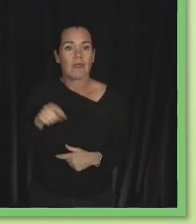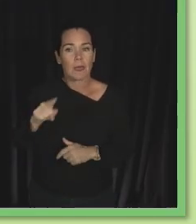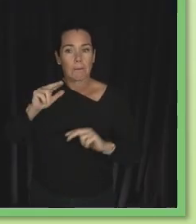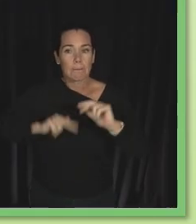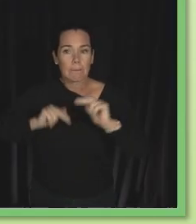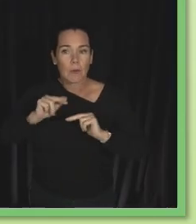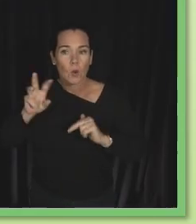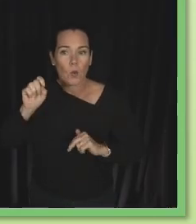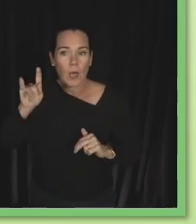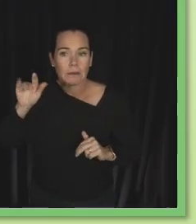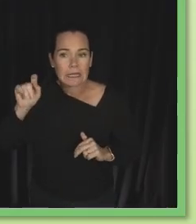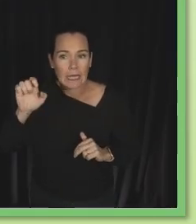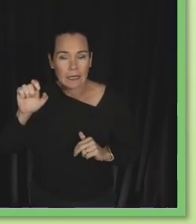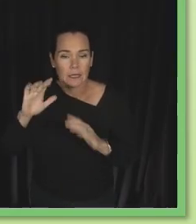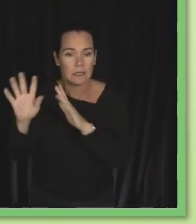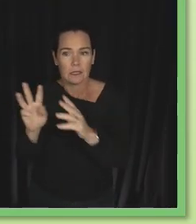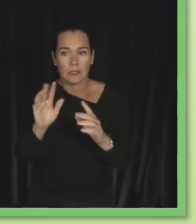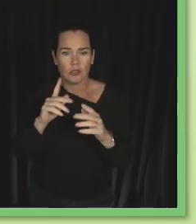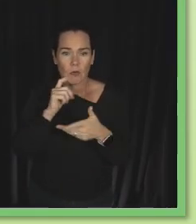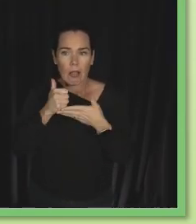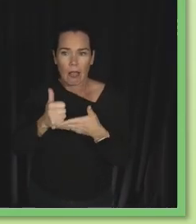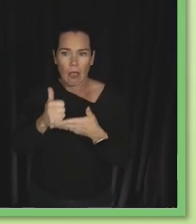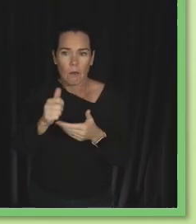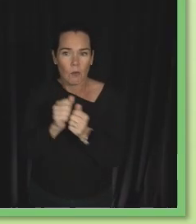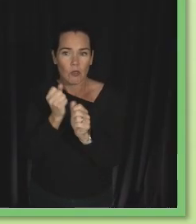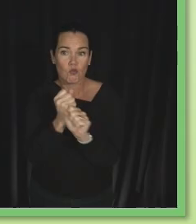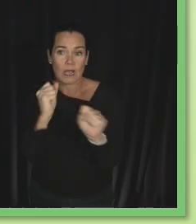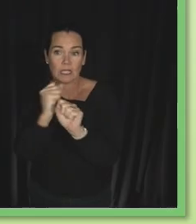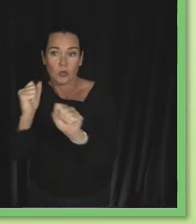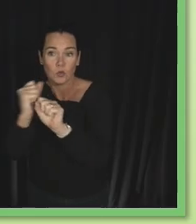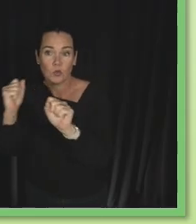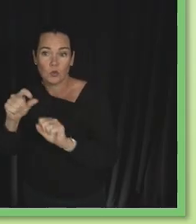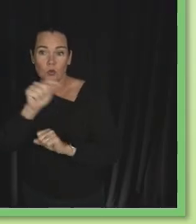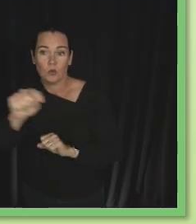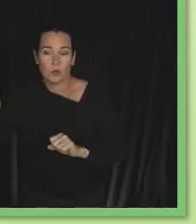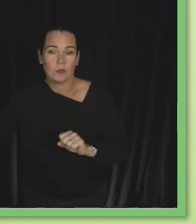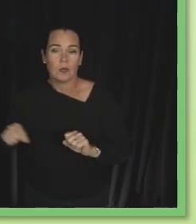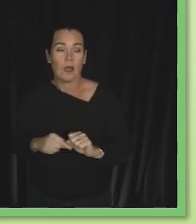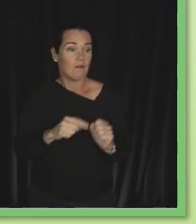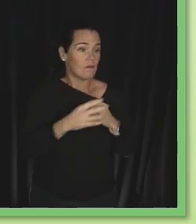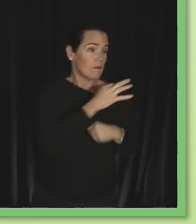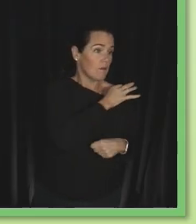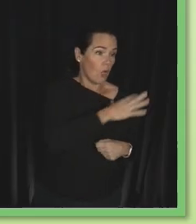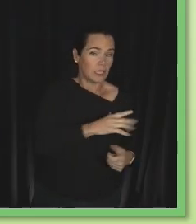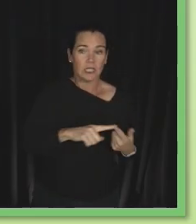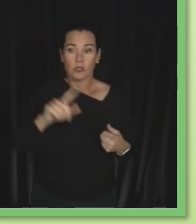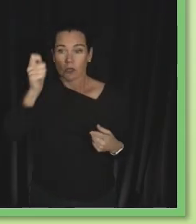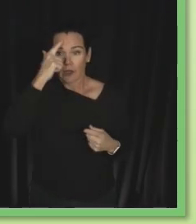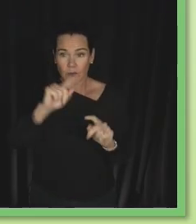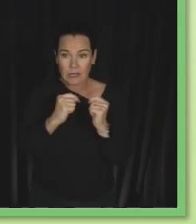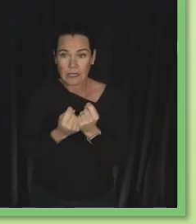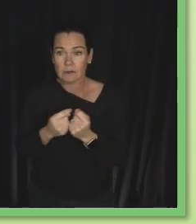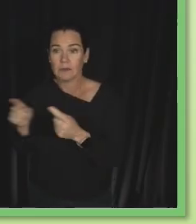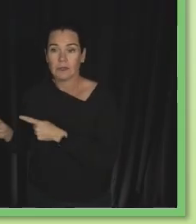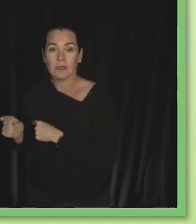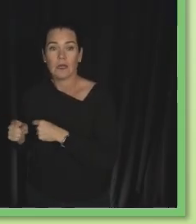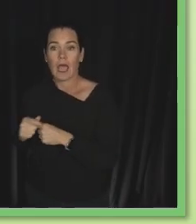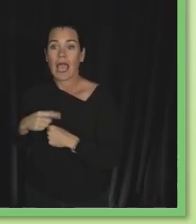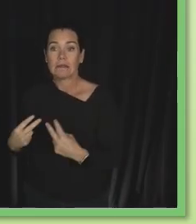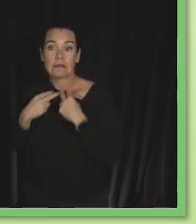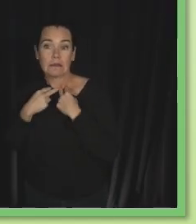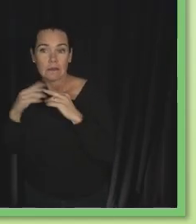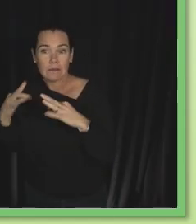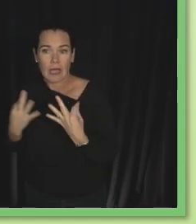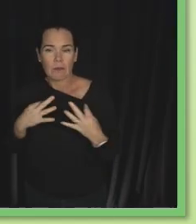website to handle rescue efforts, connecting volunteers, government teams, and stranded